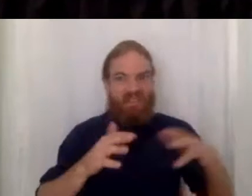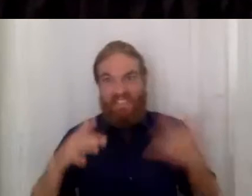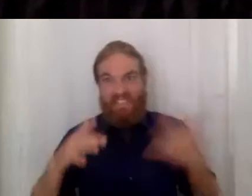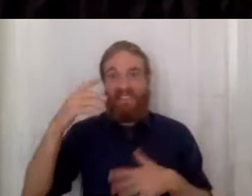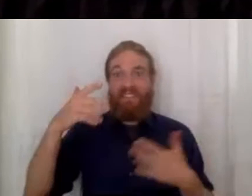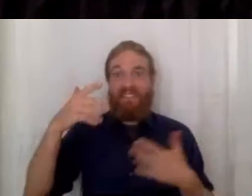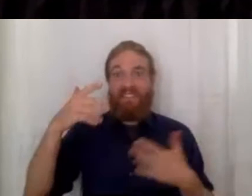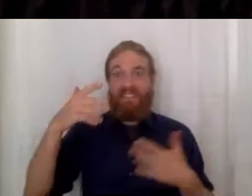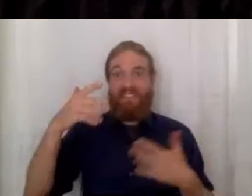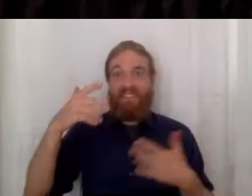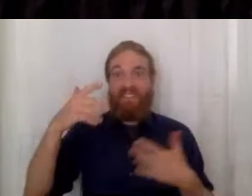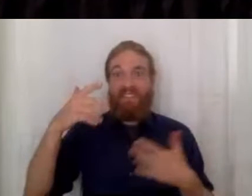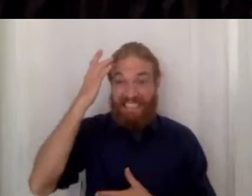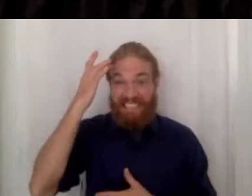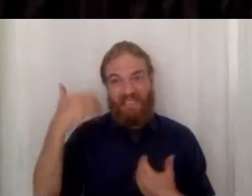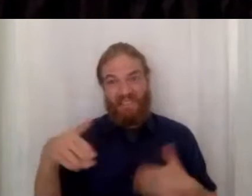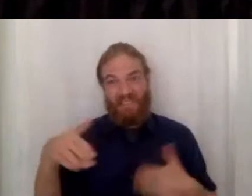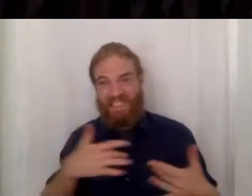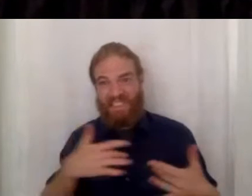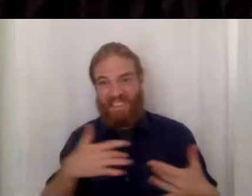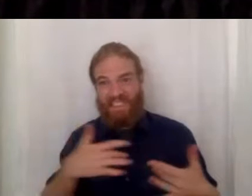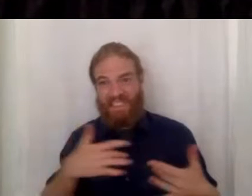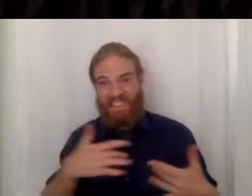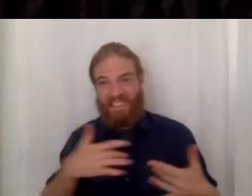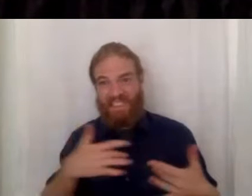train staff. That